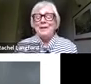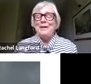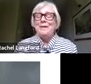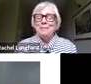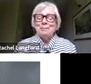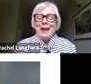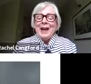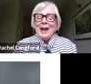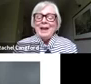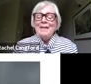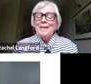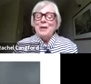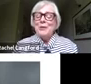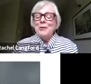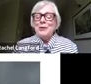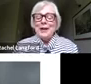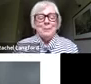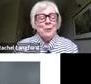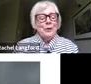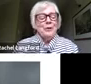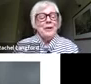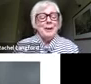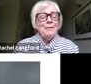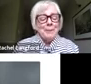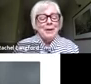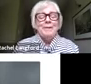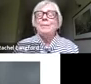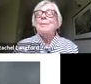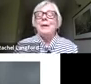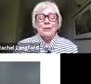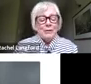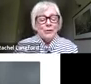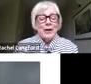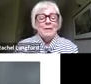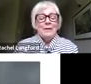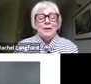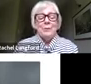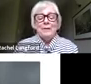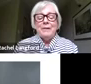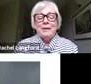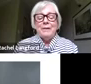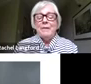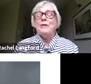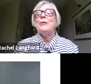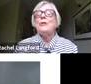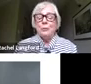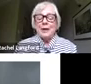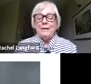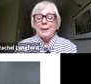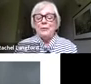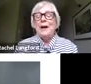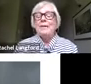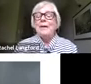non-binary identities, it's crucially important to keep feminism, gender justice, and resistance central